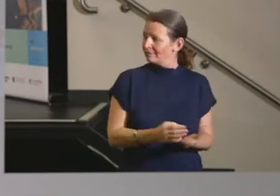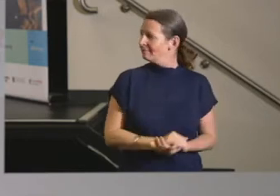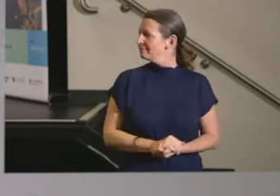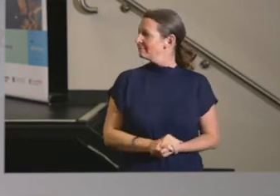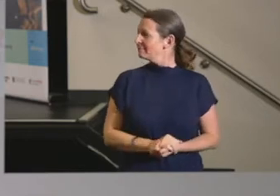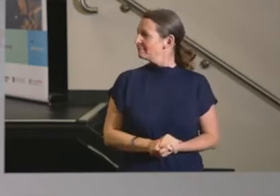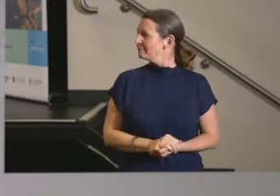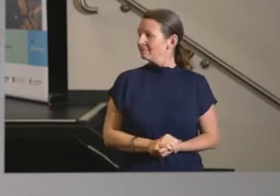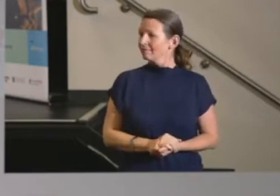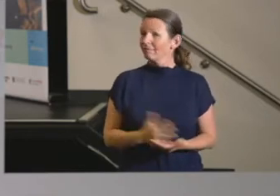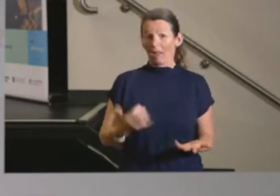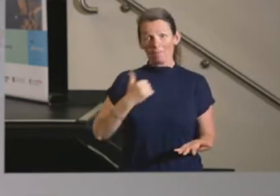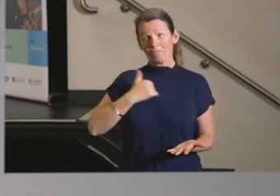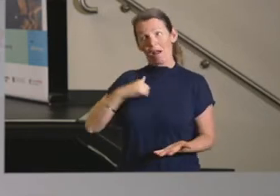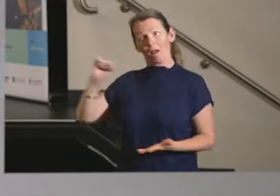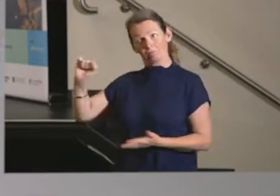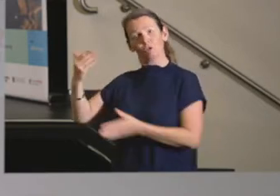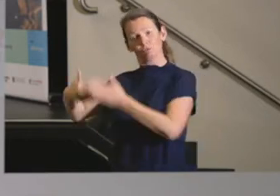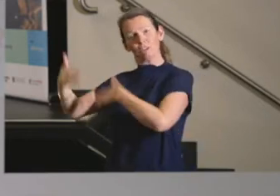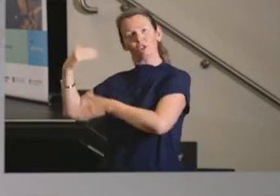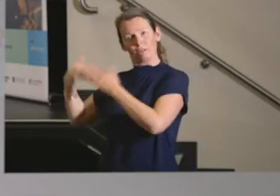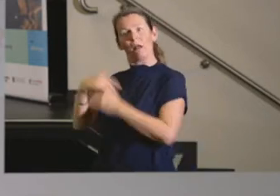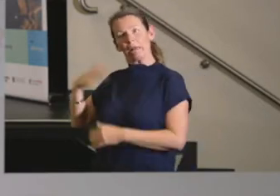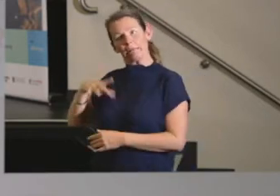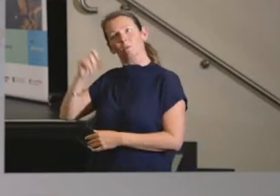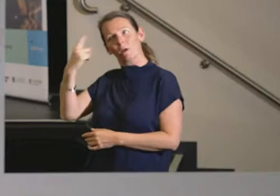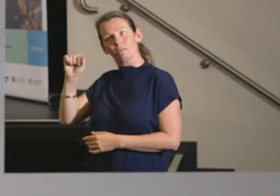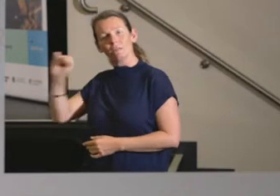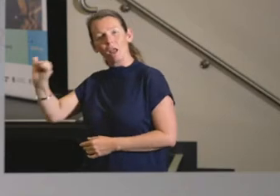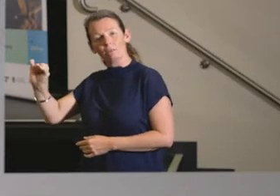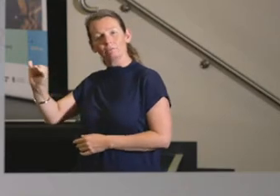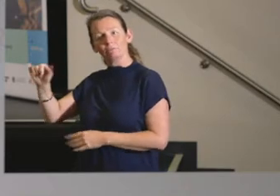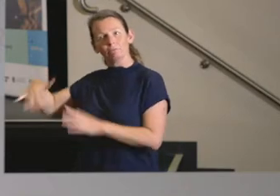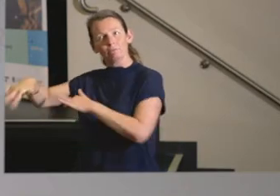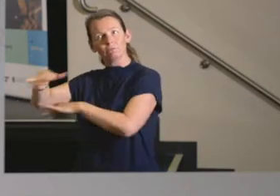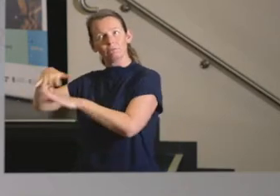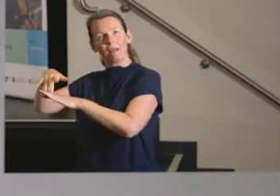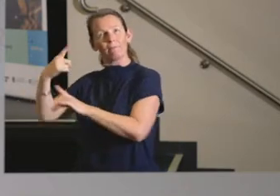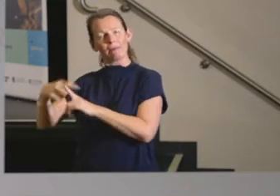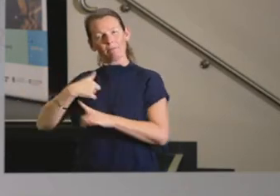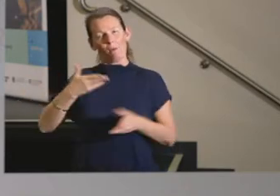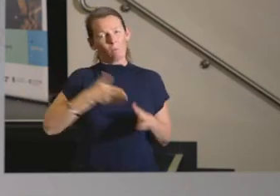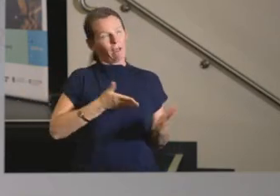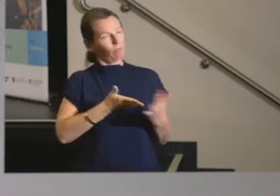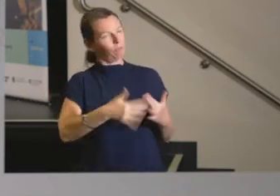A traditional world that I need to understand and appreciate how I navigate and exist